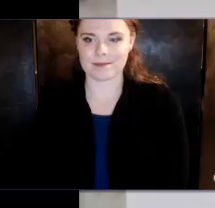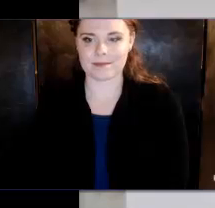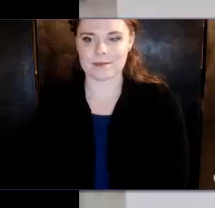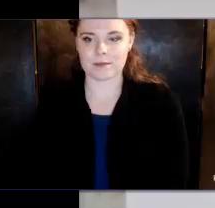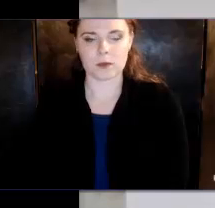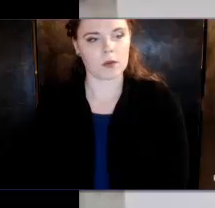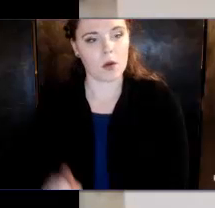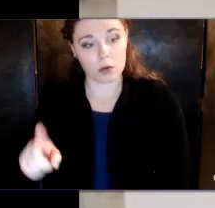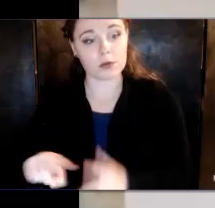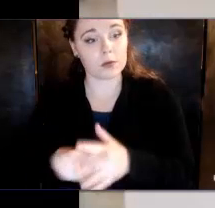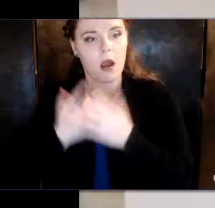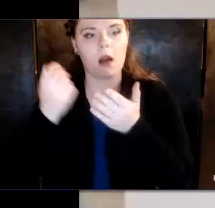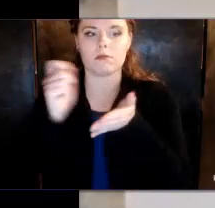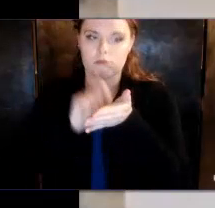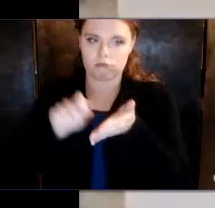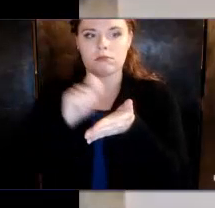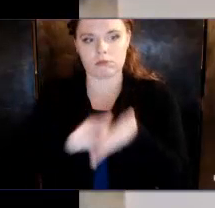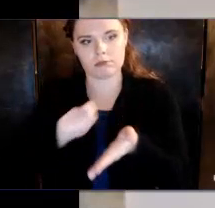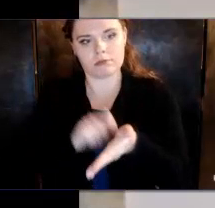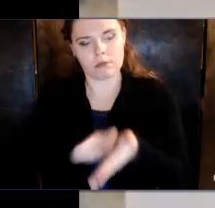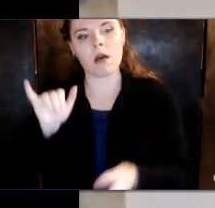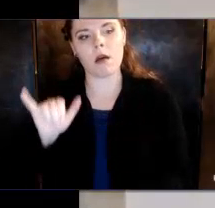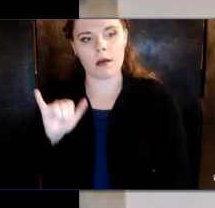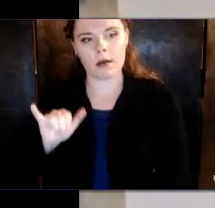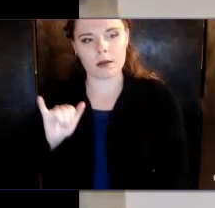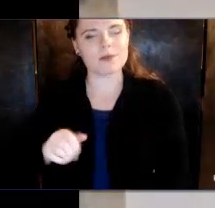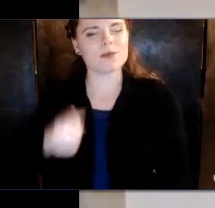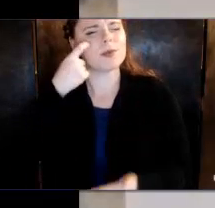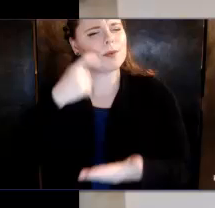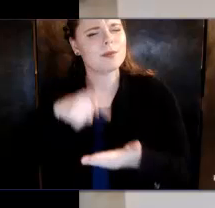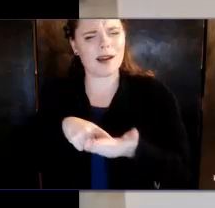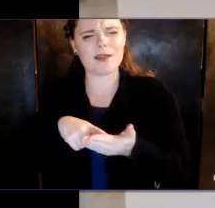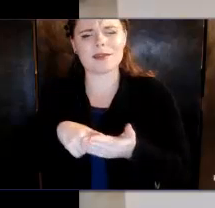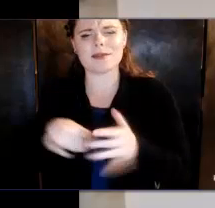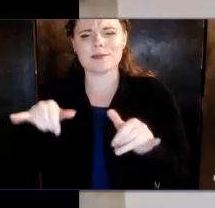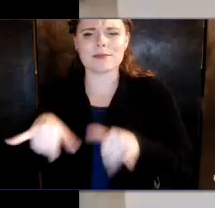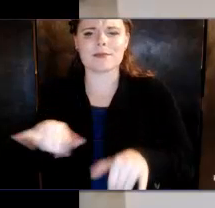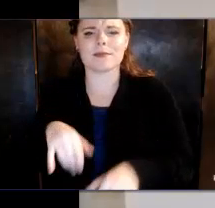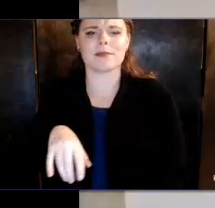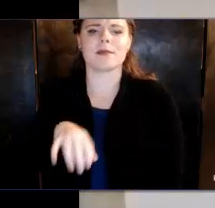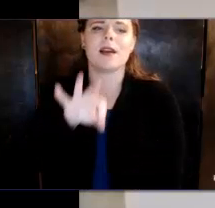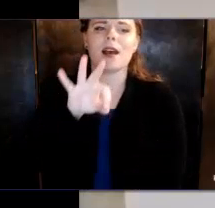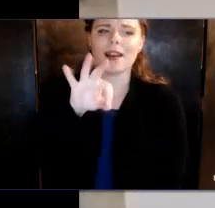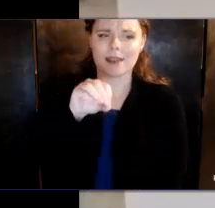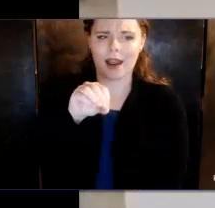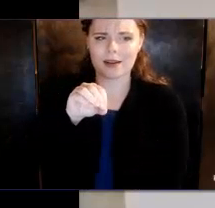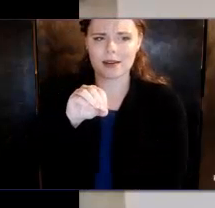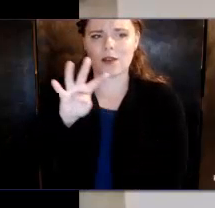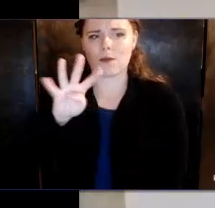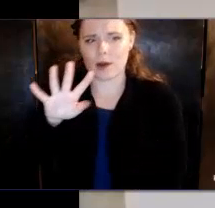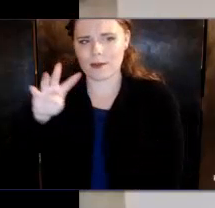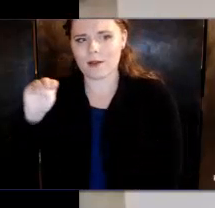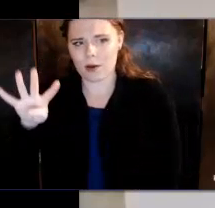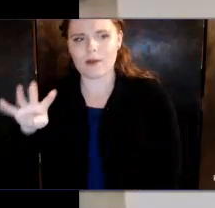Once you start doing this for a while, you will notice that there are a couple of triangles that happen a lot, and a 90, 45, 45 triangle is one of them.